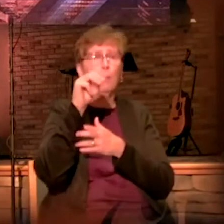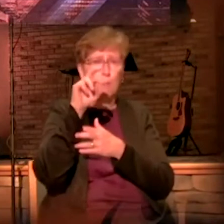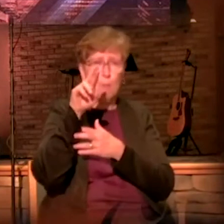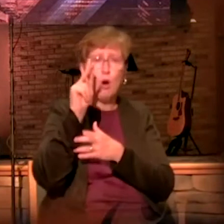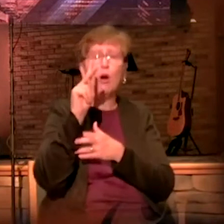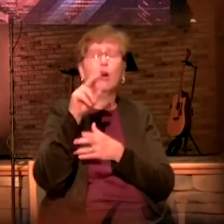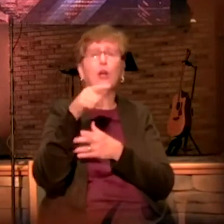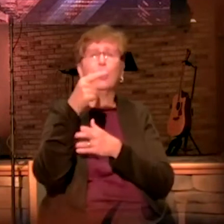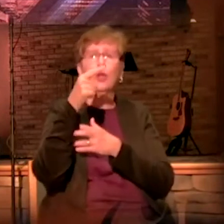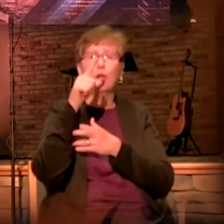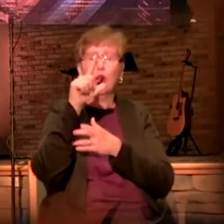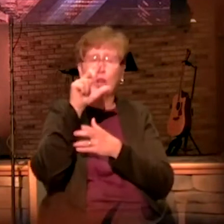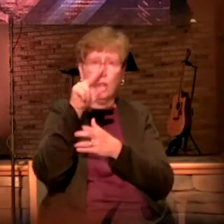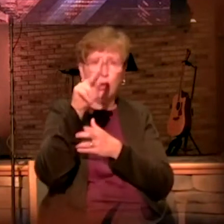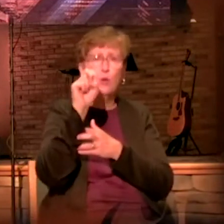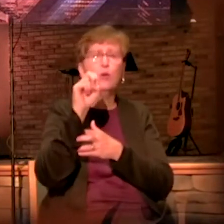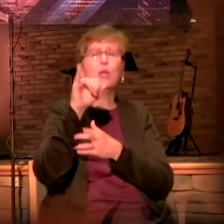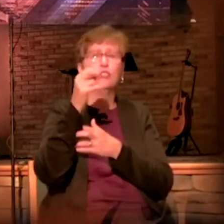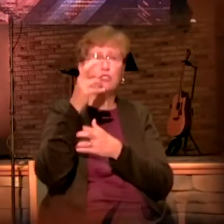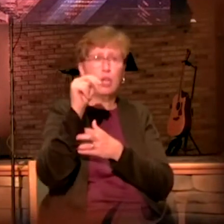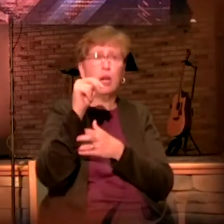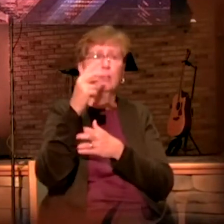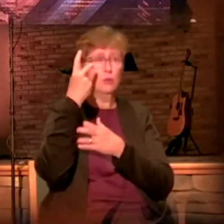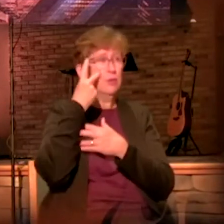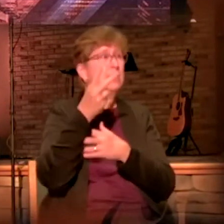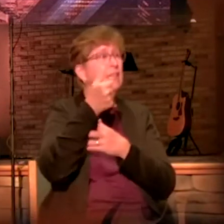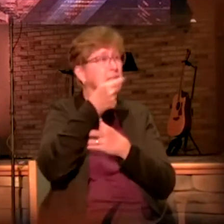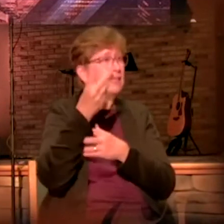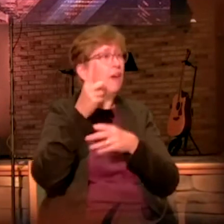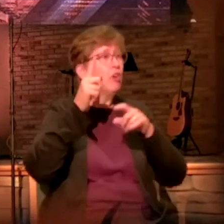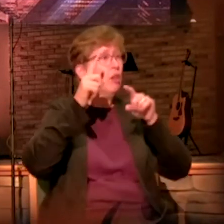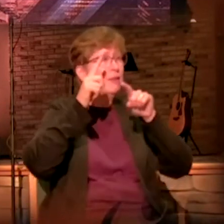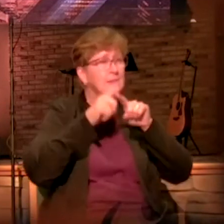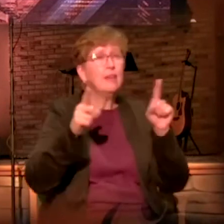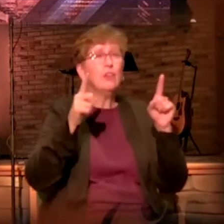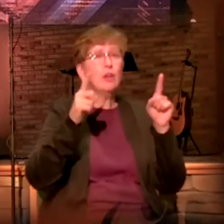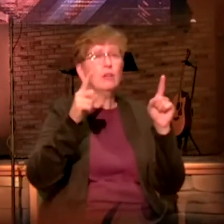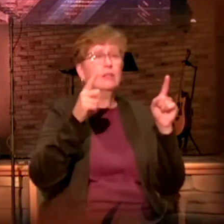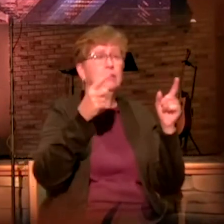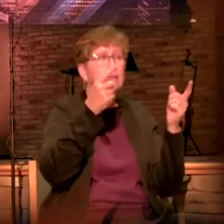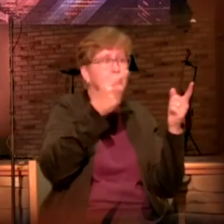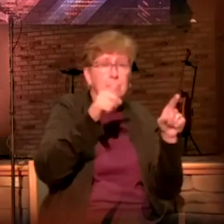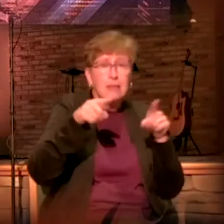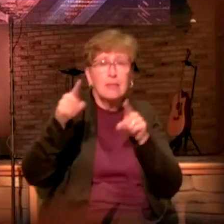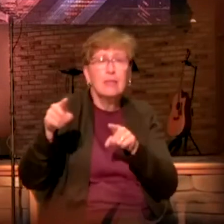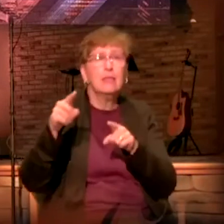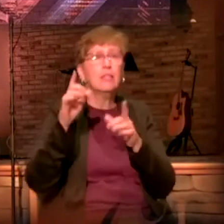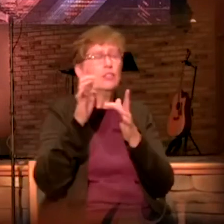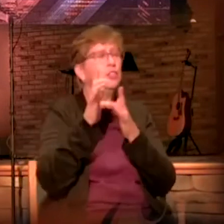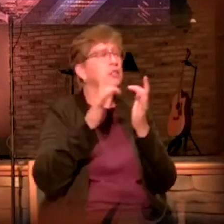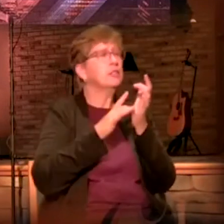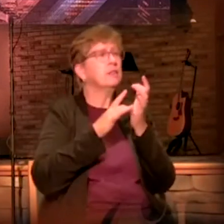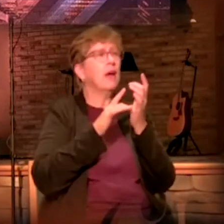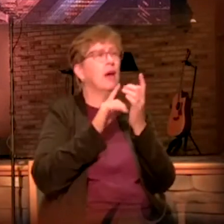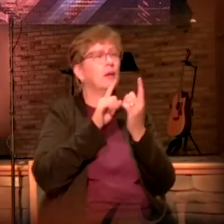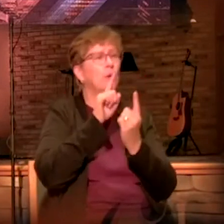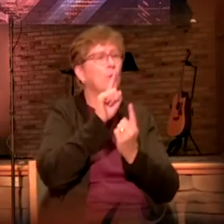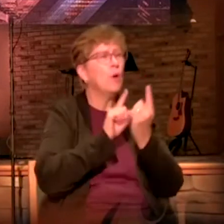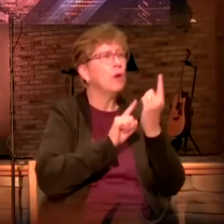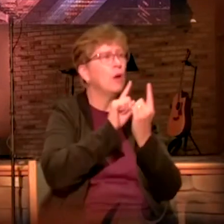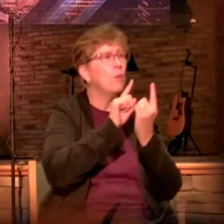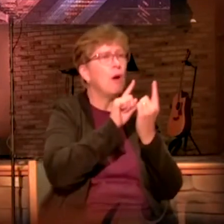you will see that there are several instances where Jesus had a one-on-one